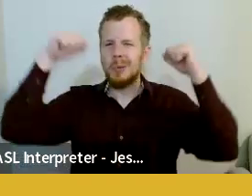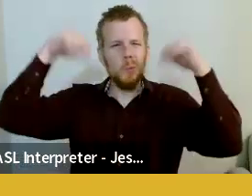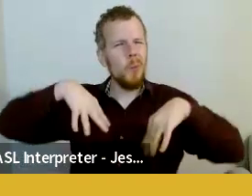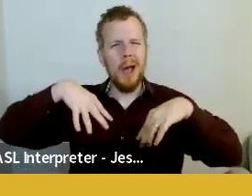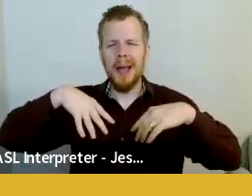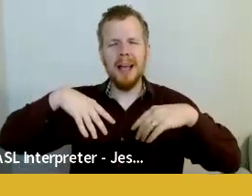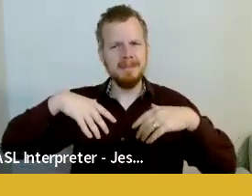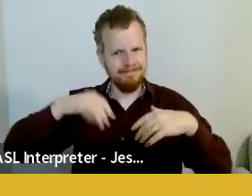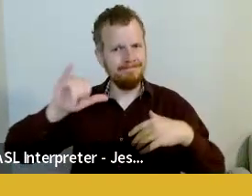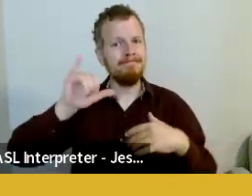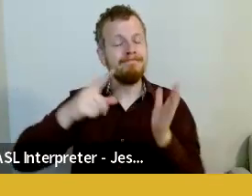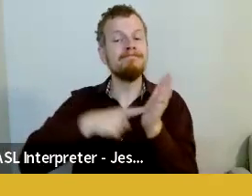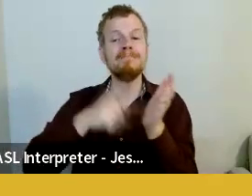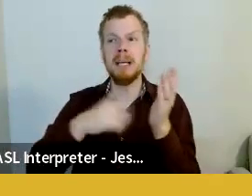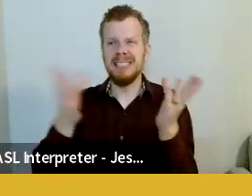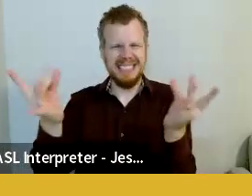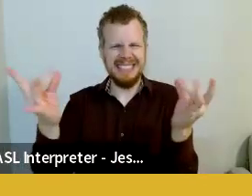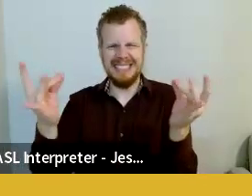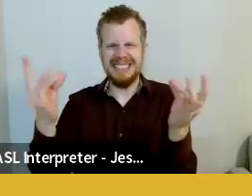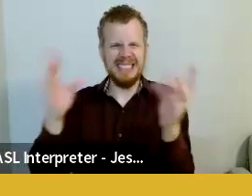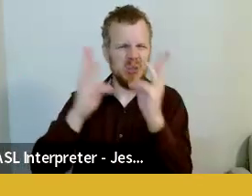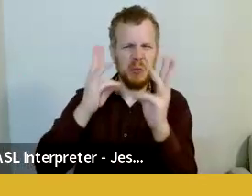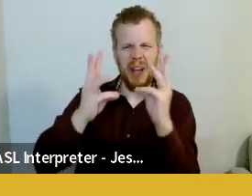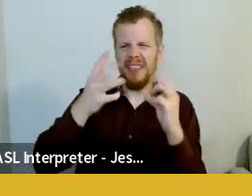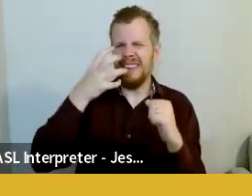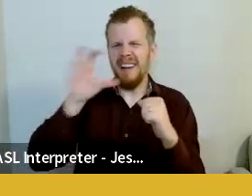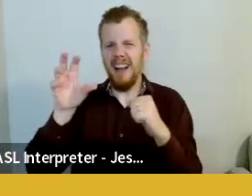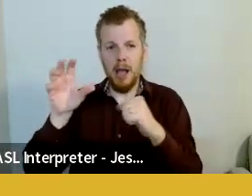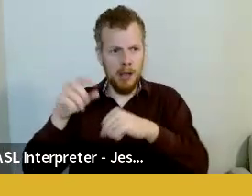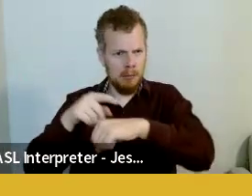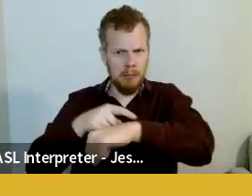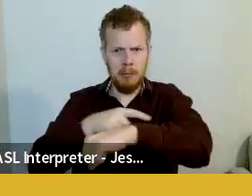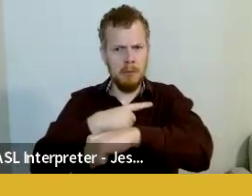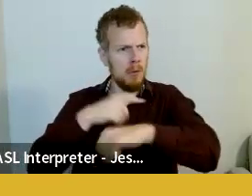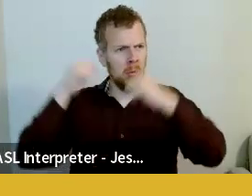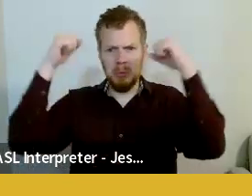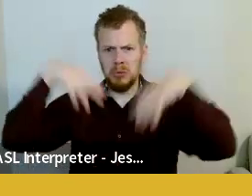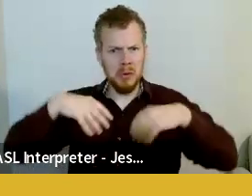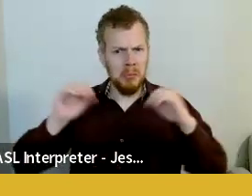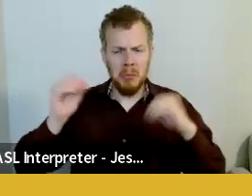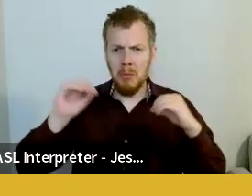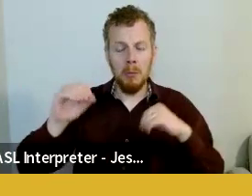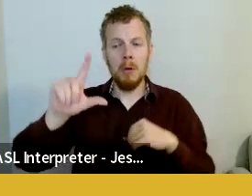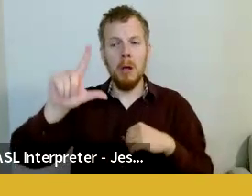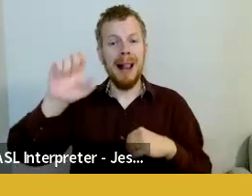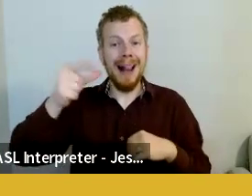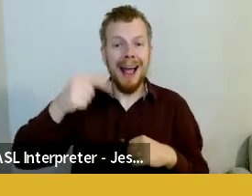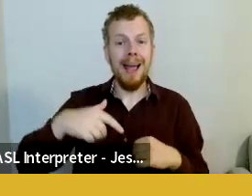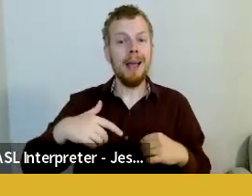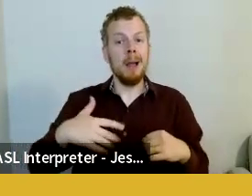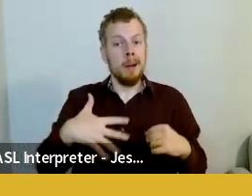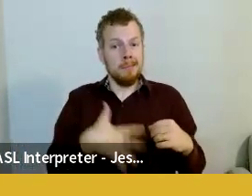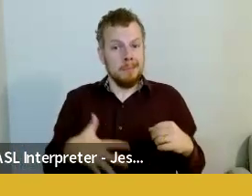in hot, humid weather and often shows up in the torso or the thighs, or where we have